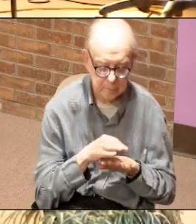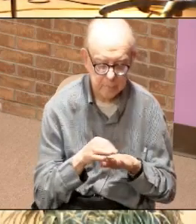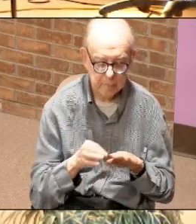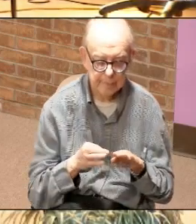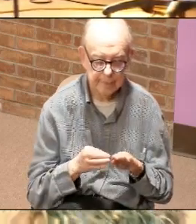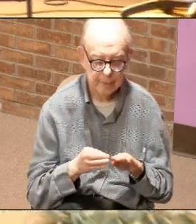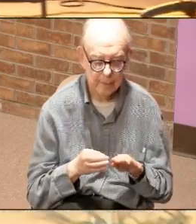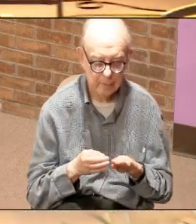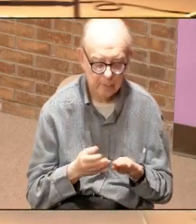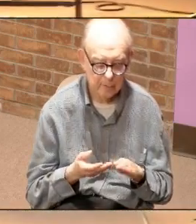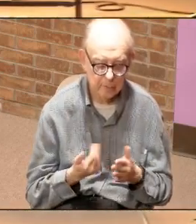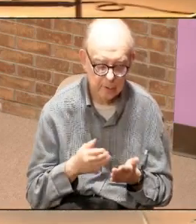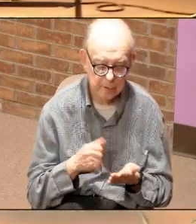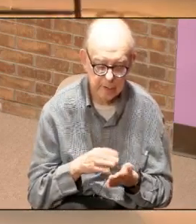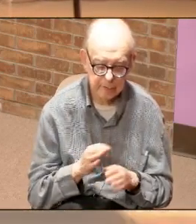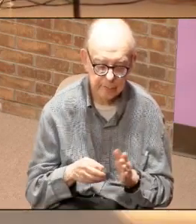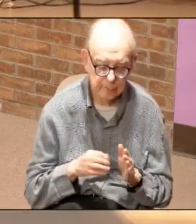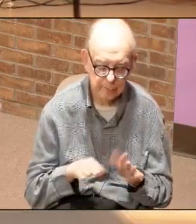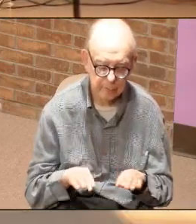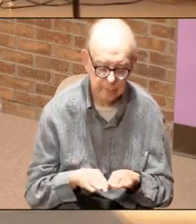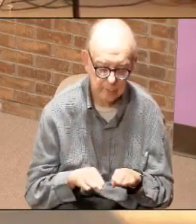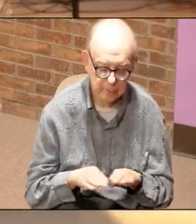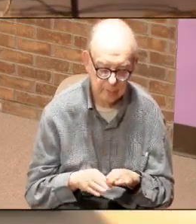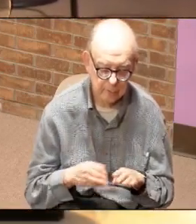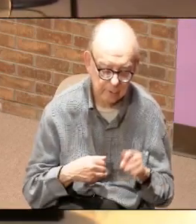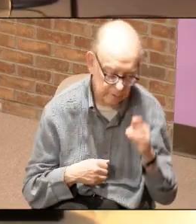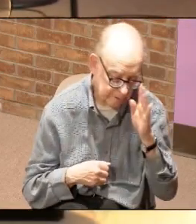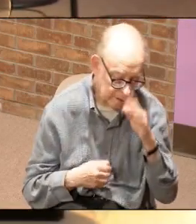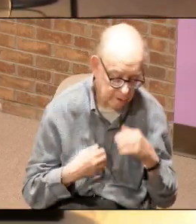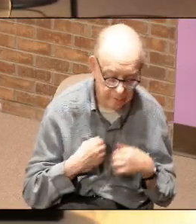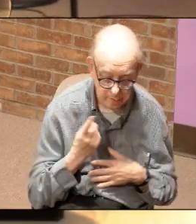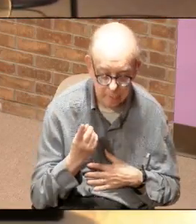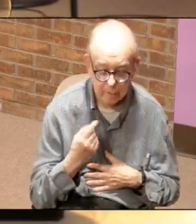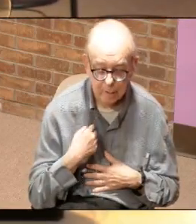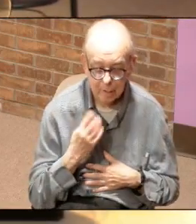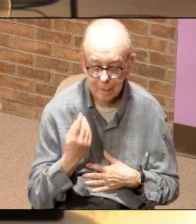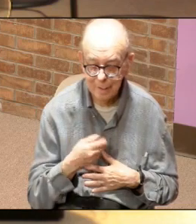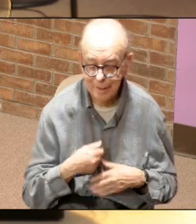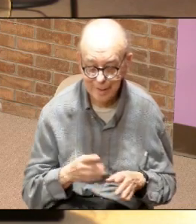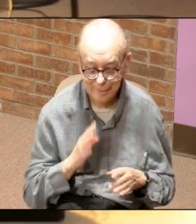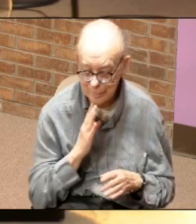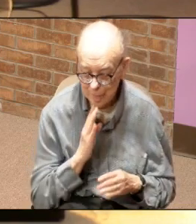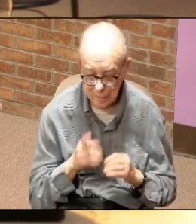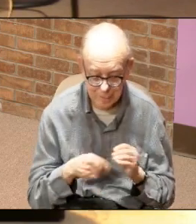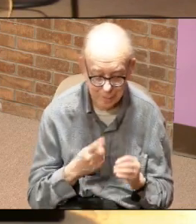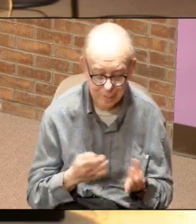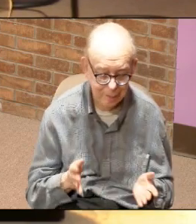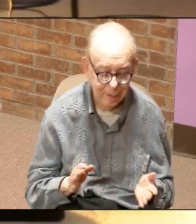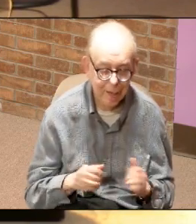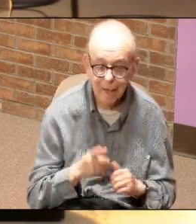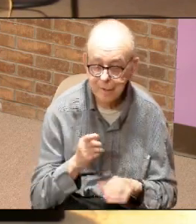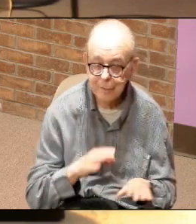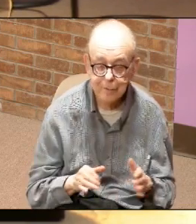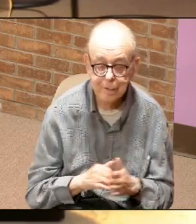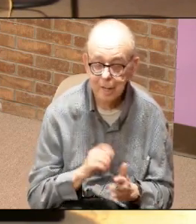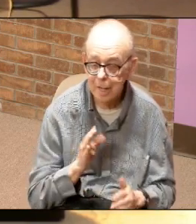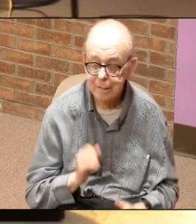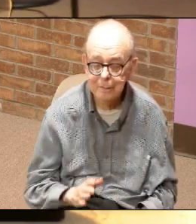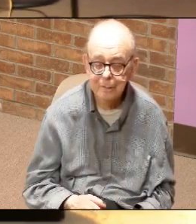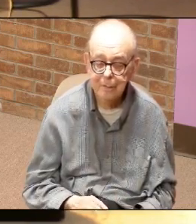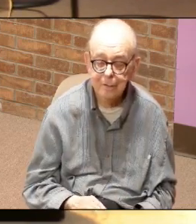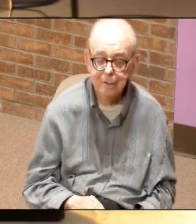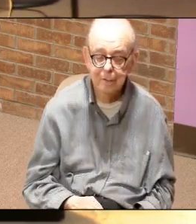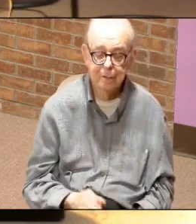Even before my feet hit the floor. Hey, God, I'm awake. Let's talk. How's it going? You